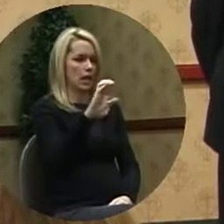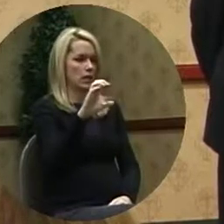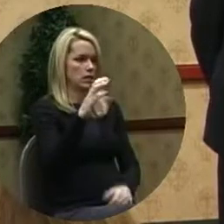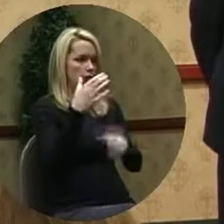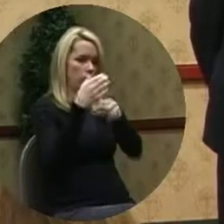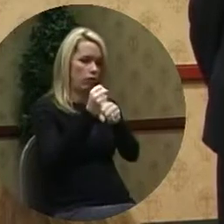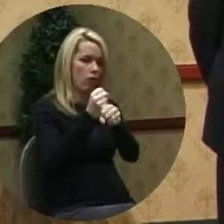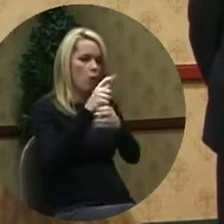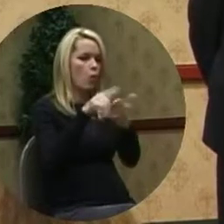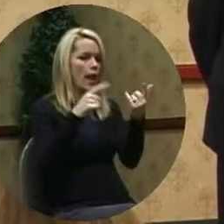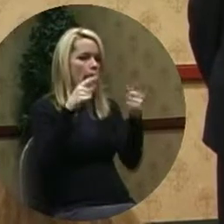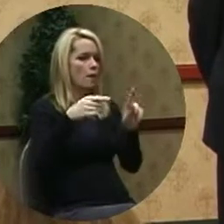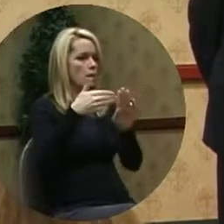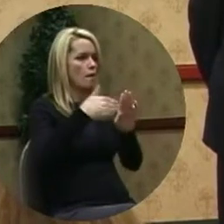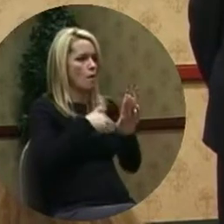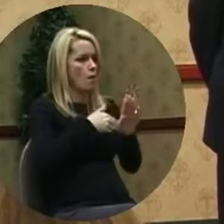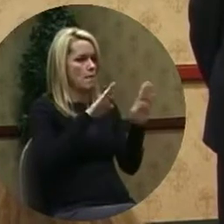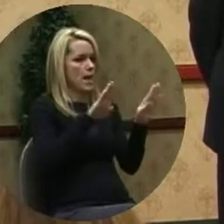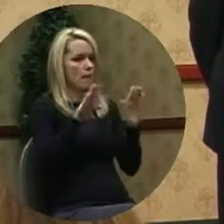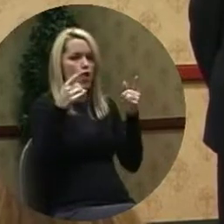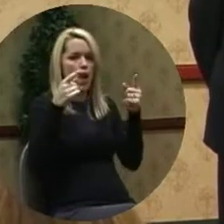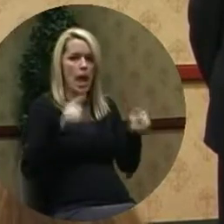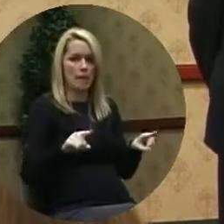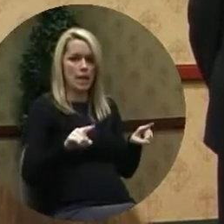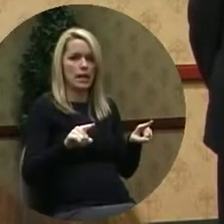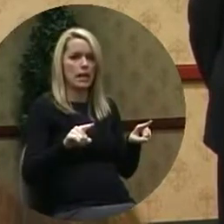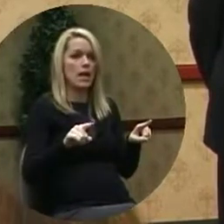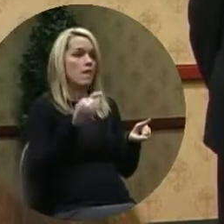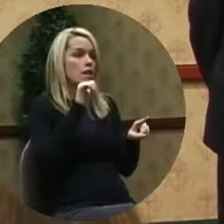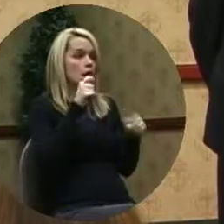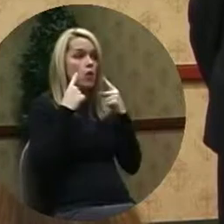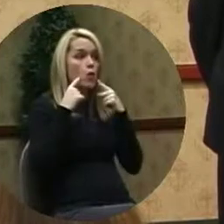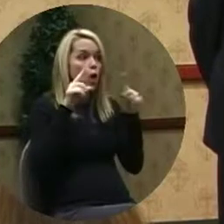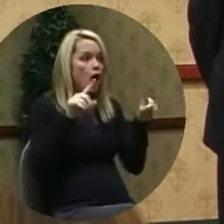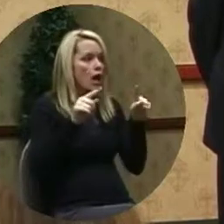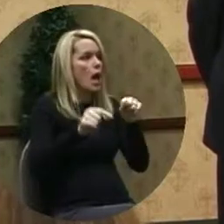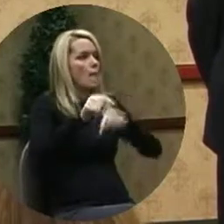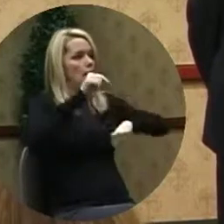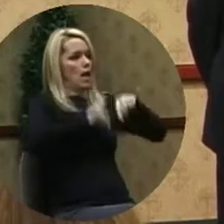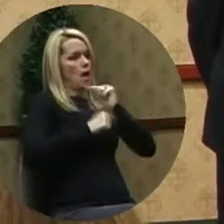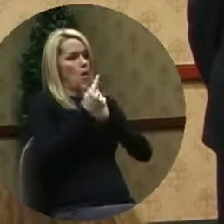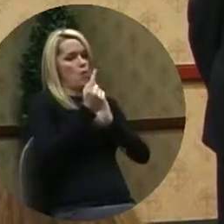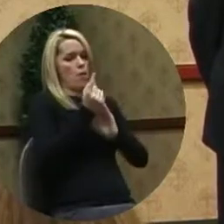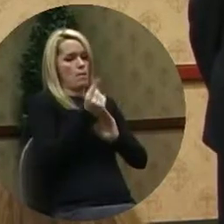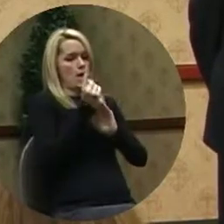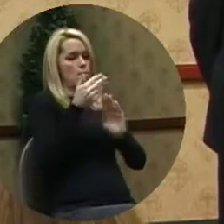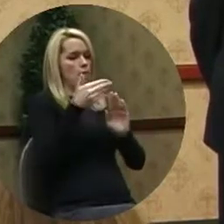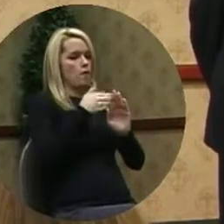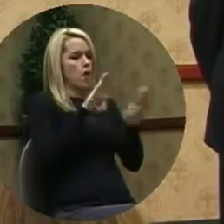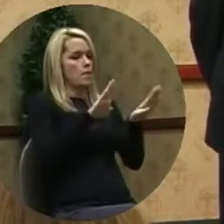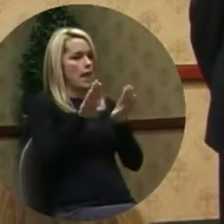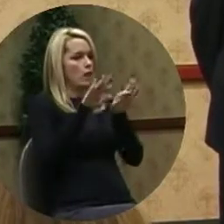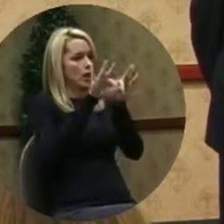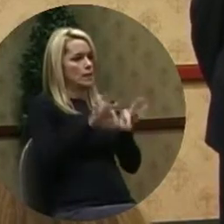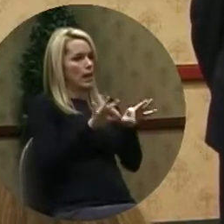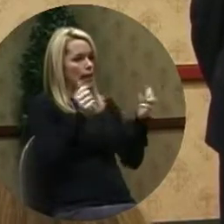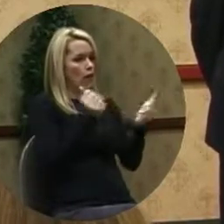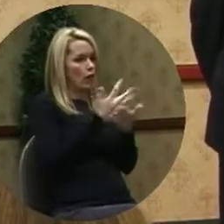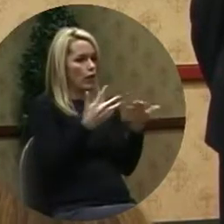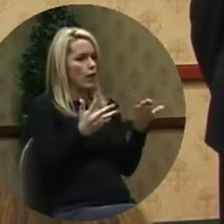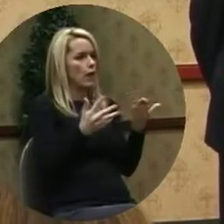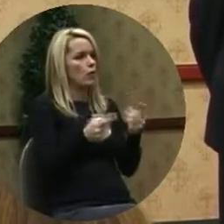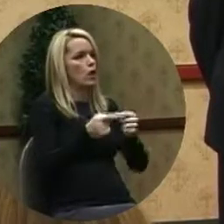before the behavior. If that doesn't help me, now let's back up to the full minute before the behavior. Let's back up to, and we can